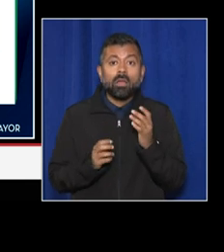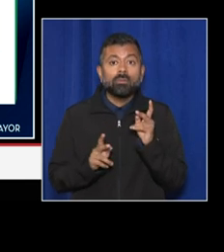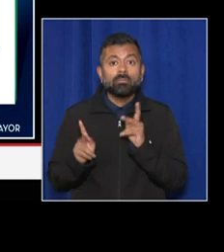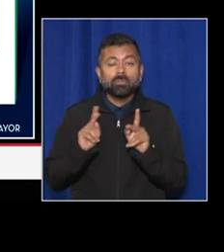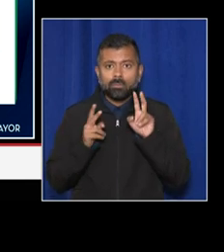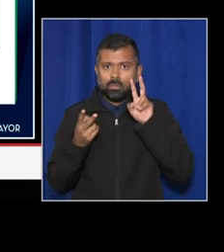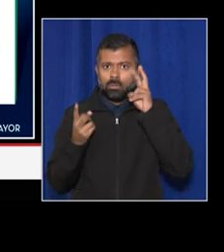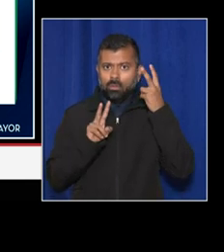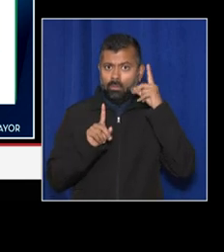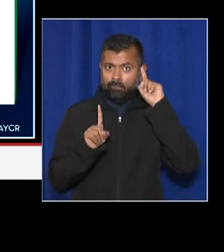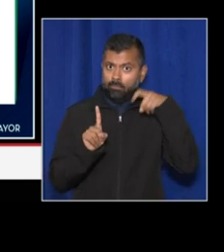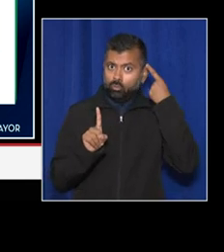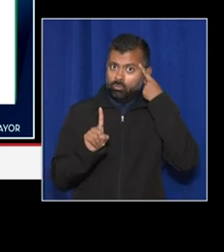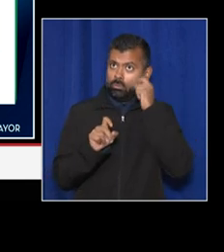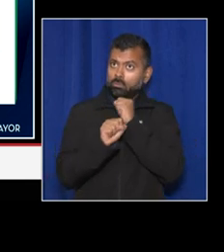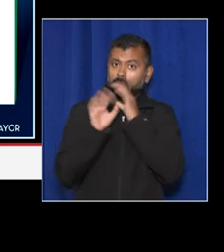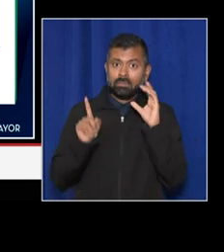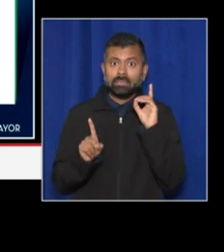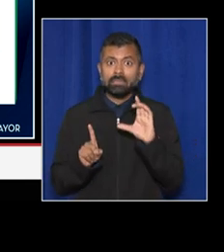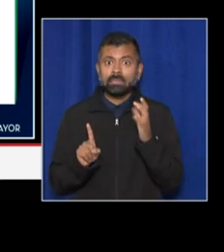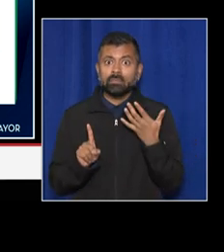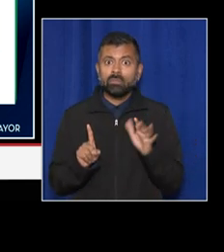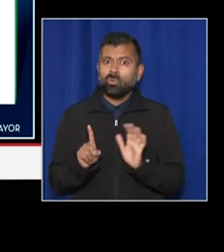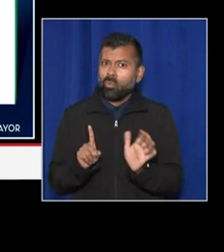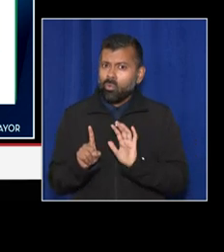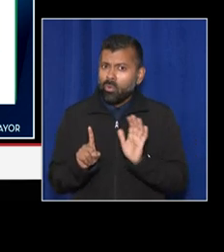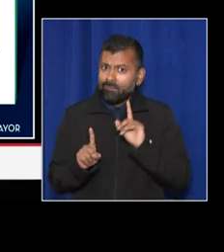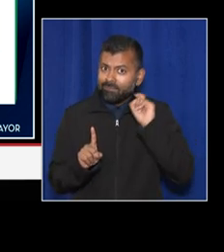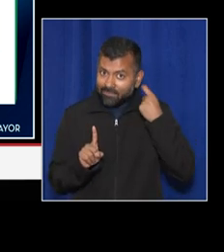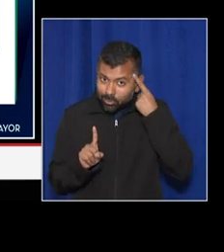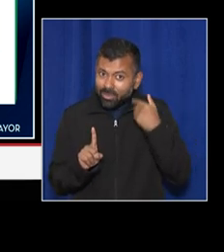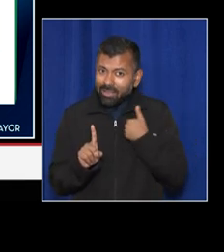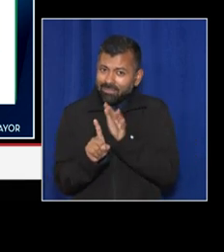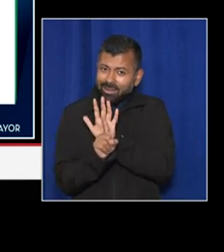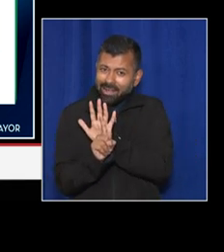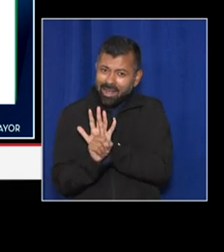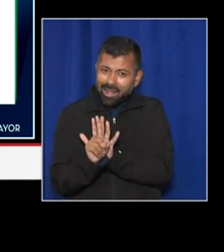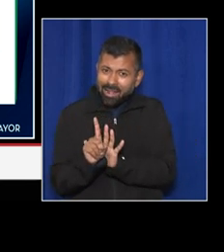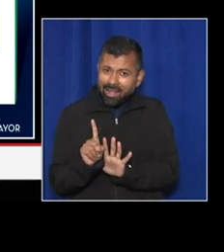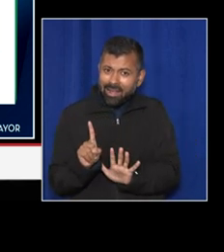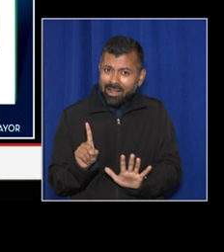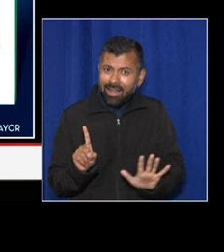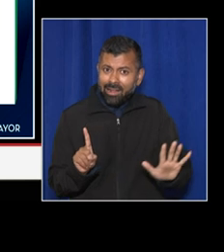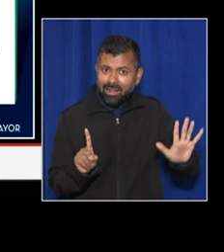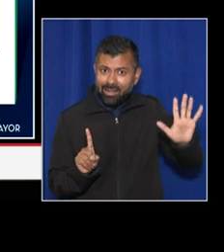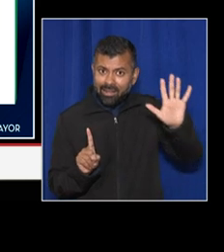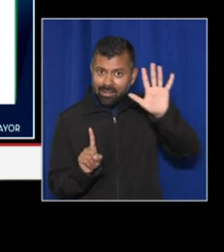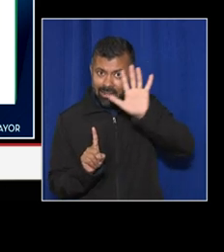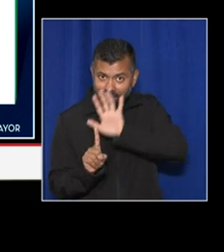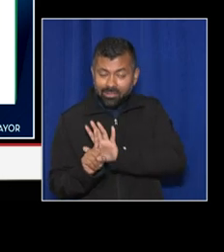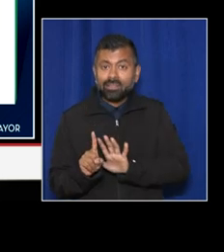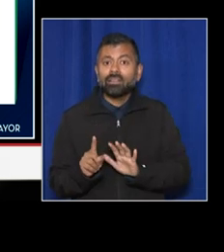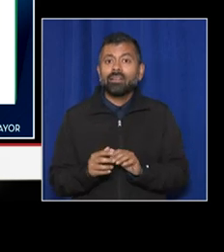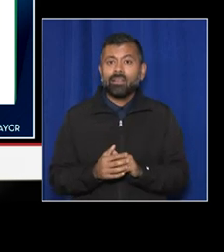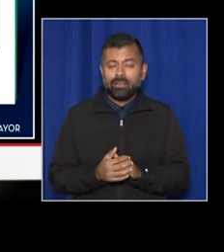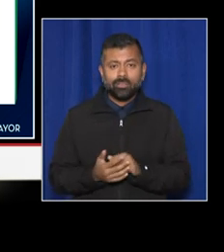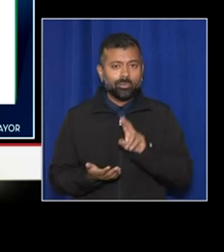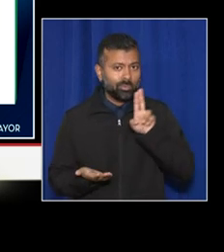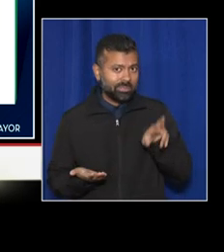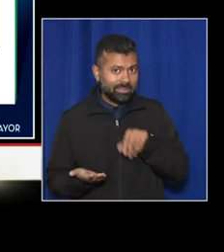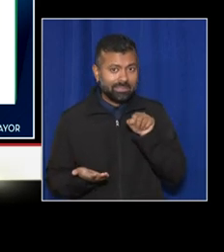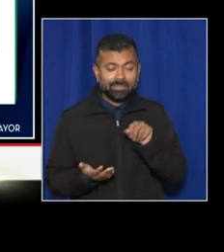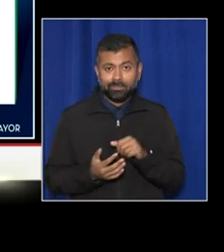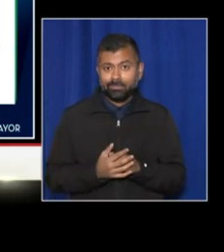to host the federal government, and out of the 2.1 million federal employees,